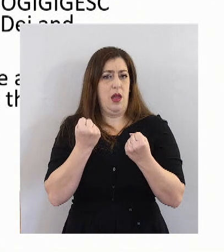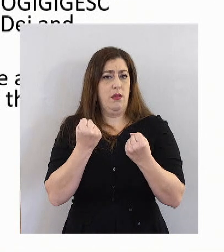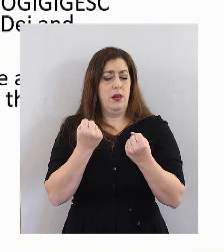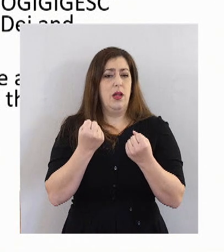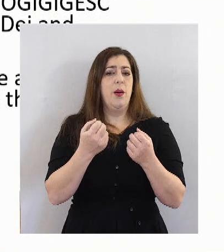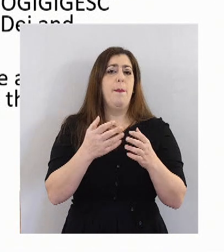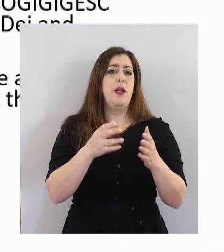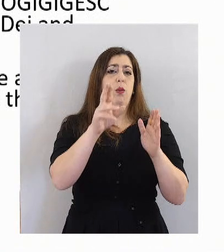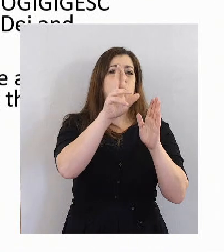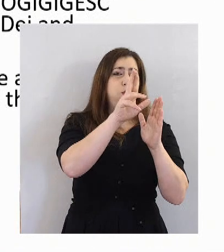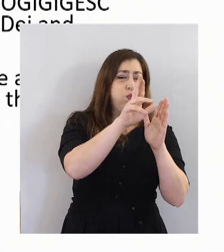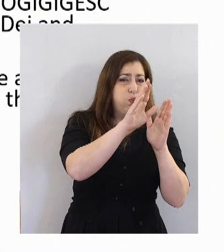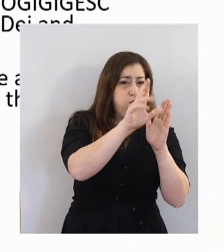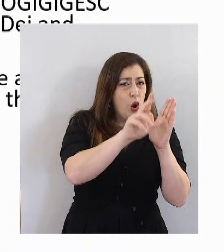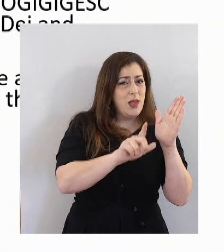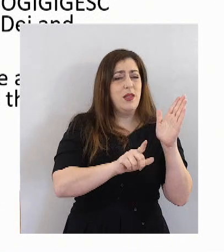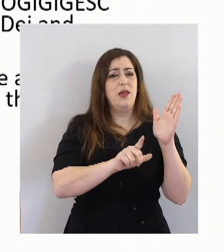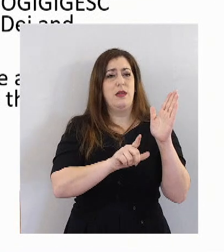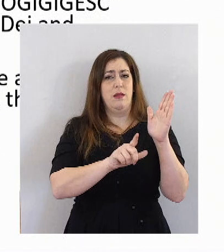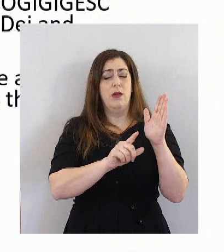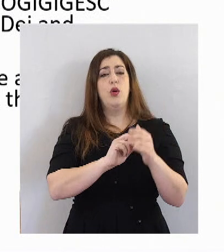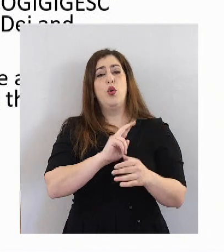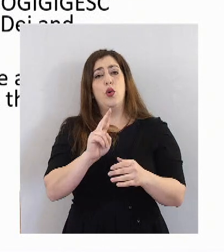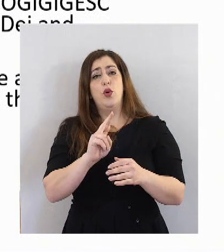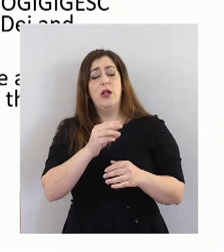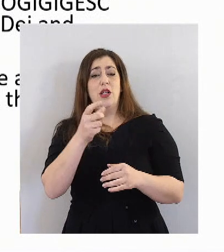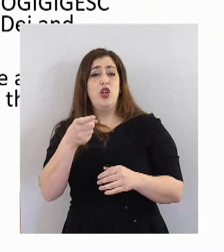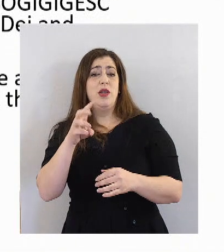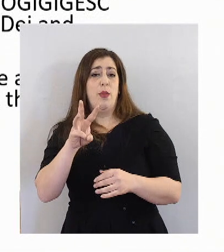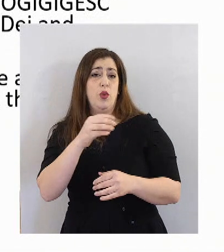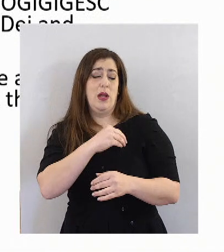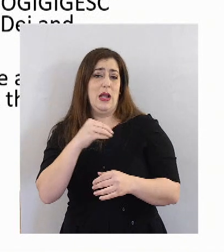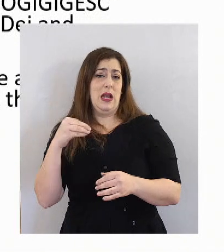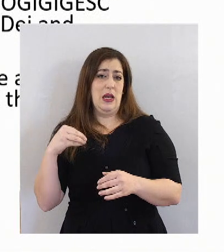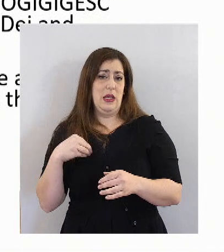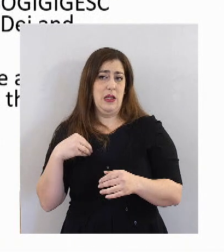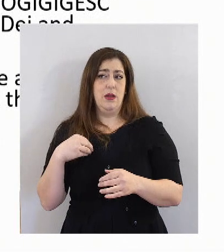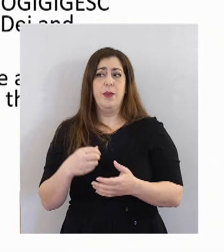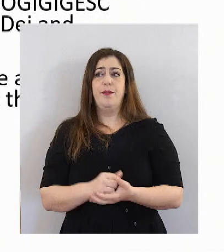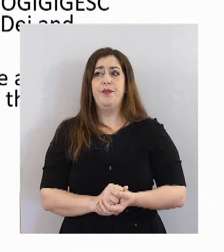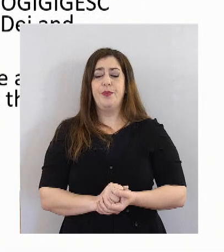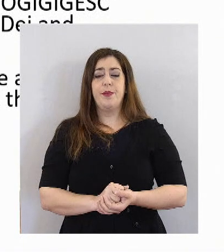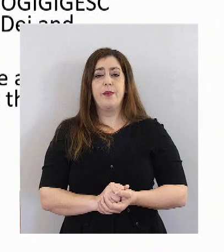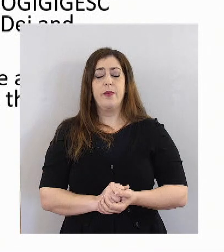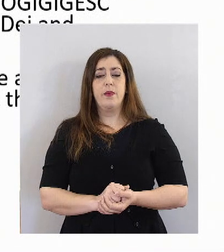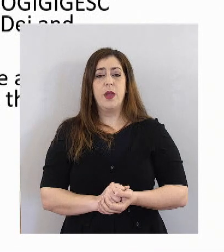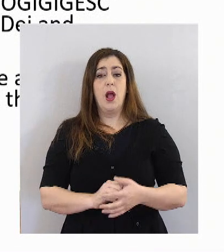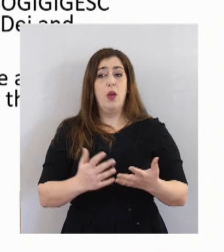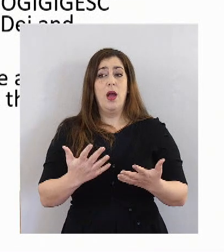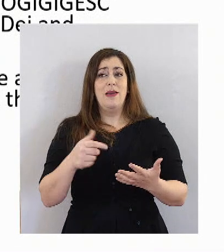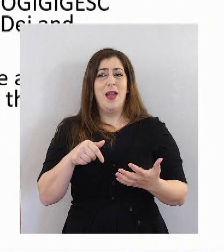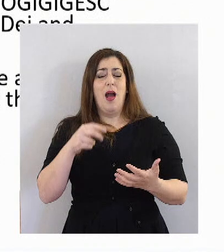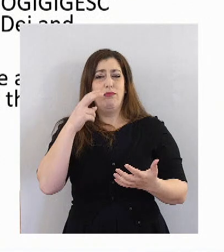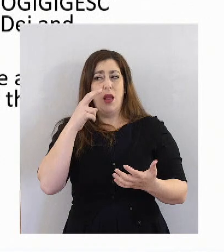the Gender Wellbeing Clinic team and the HRD counterparts, as well as giving us the opportunity